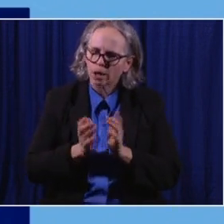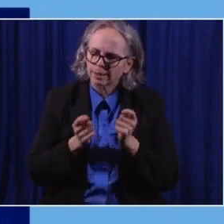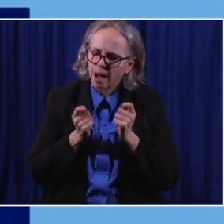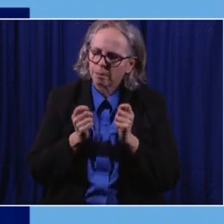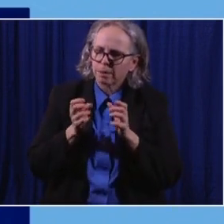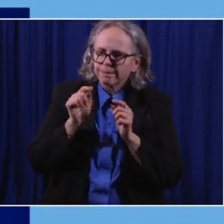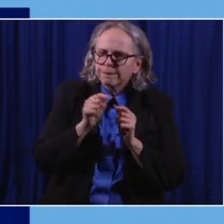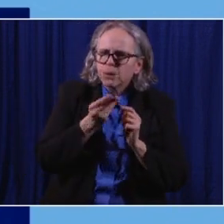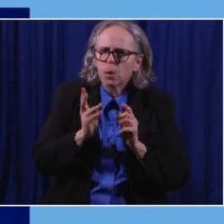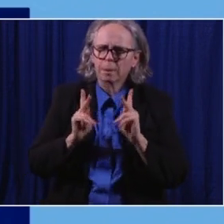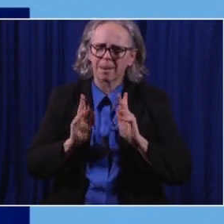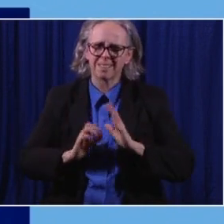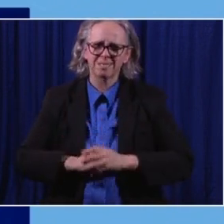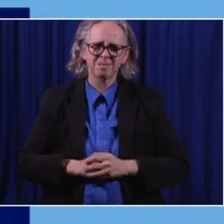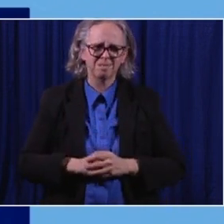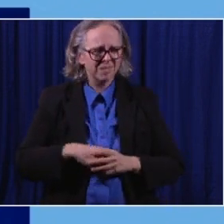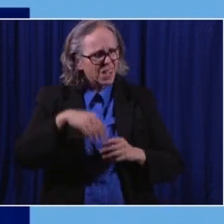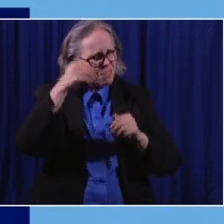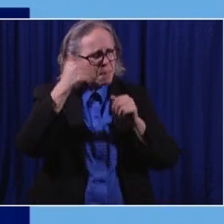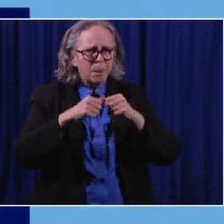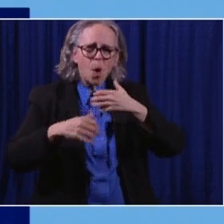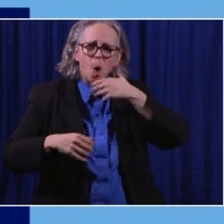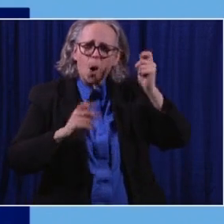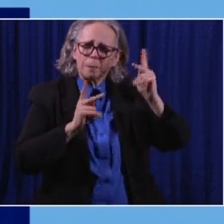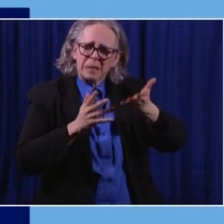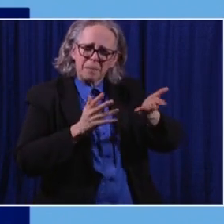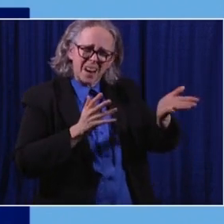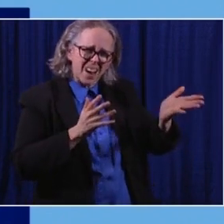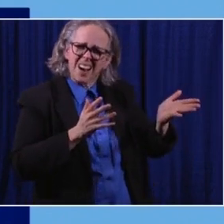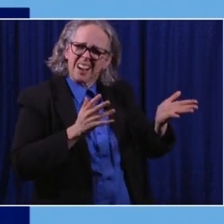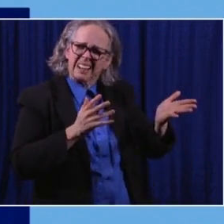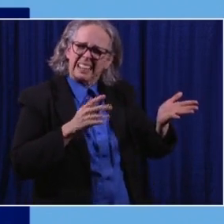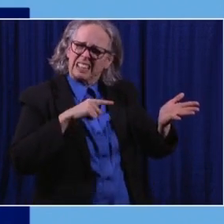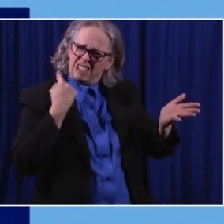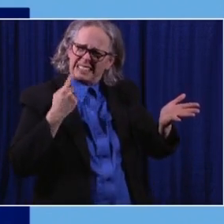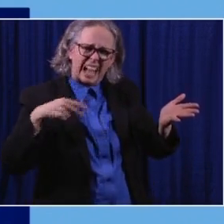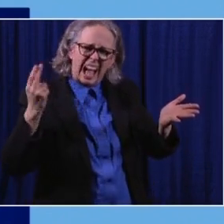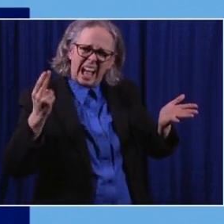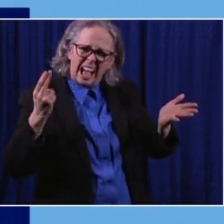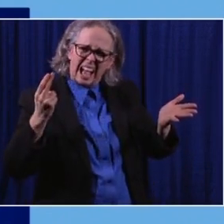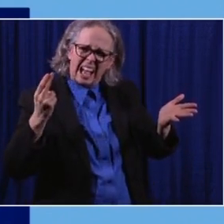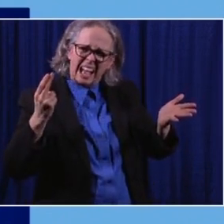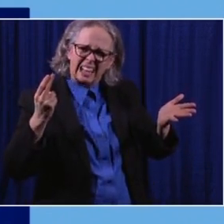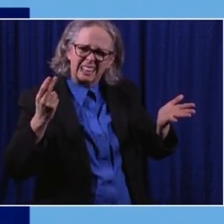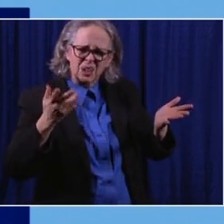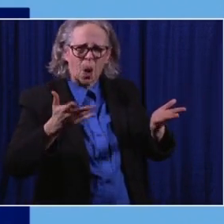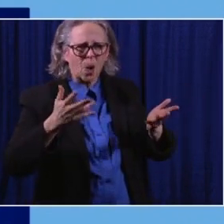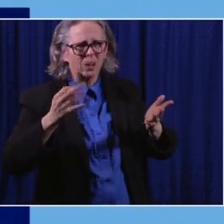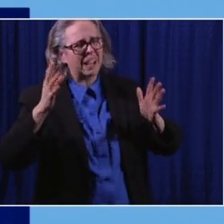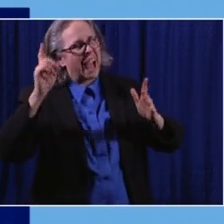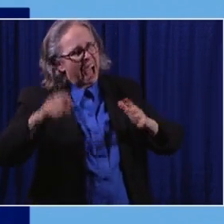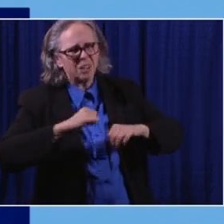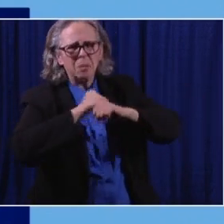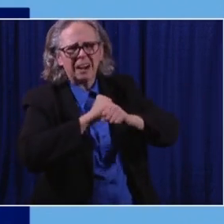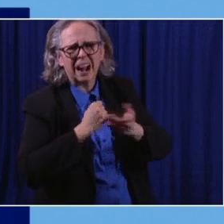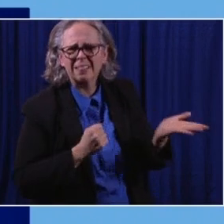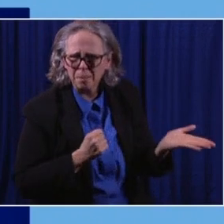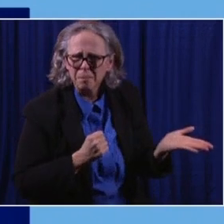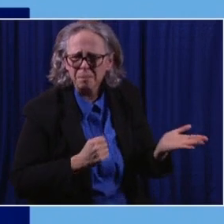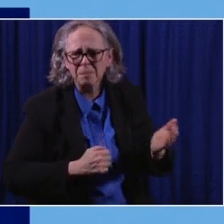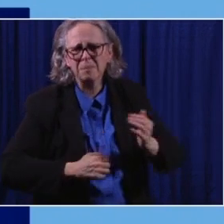risk. So make an extra effort to protect them this holiday season. Don't eat or drink with people who are outside